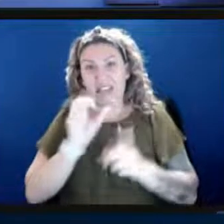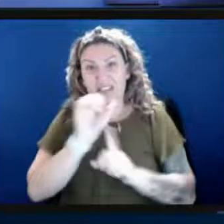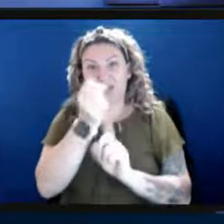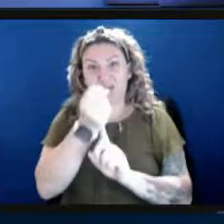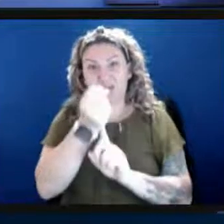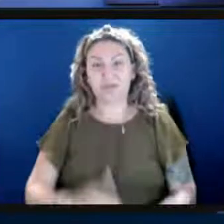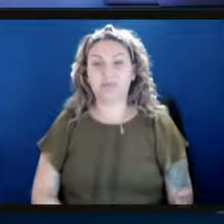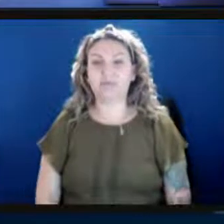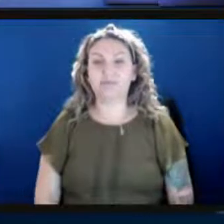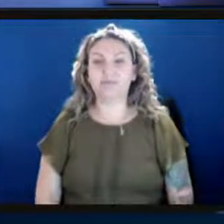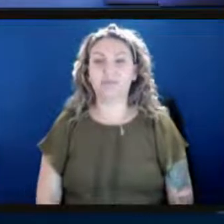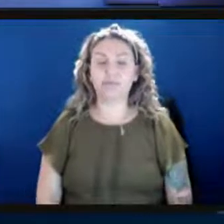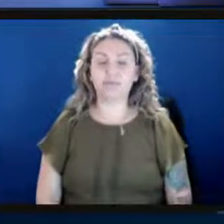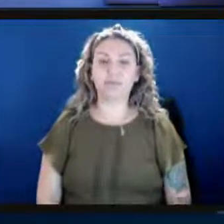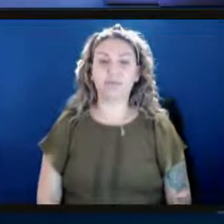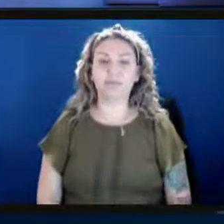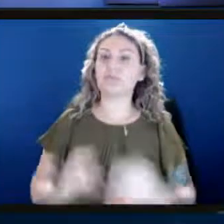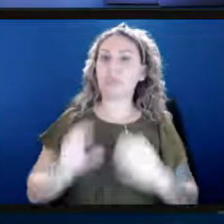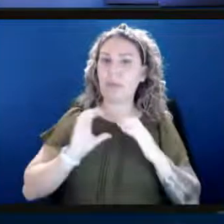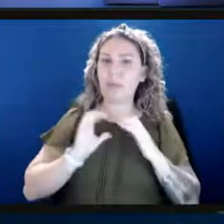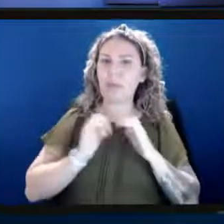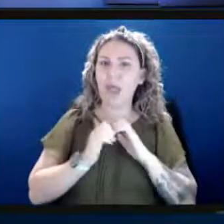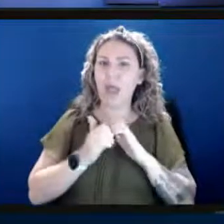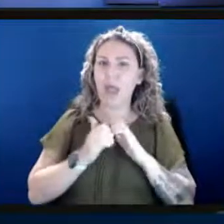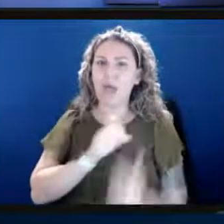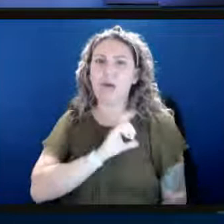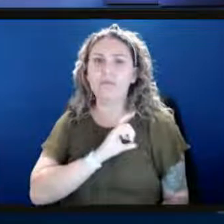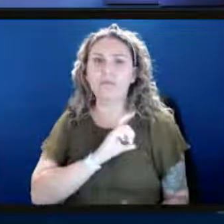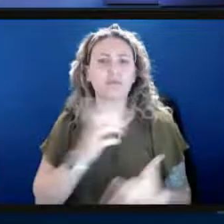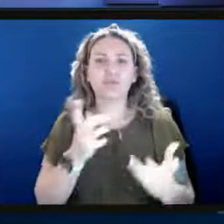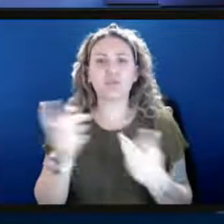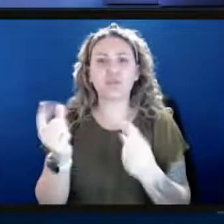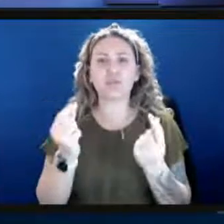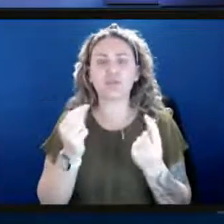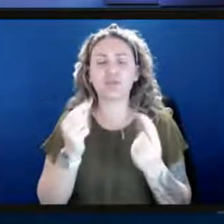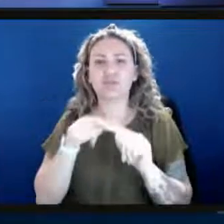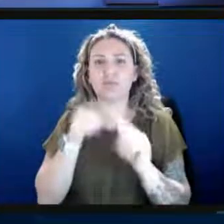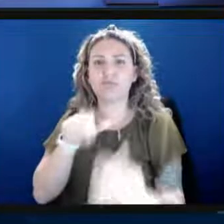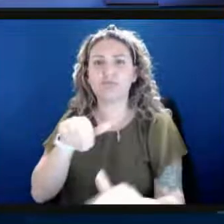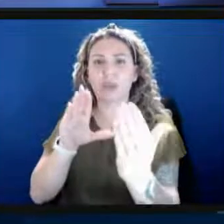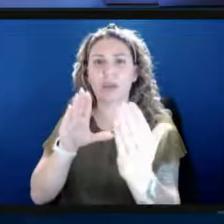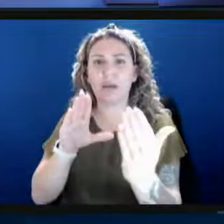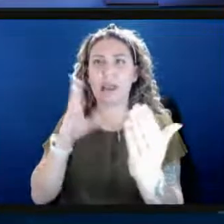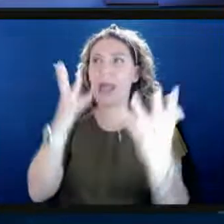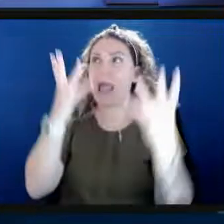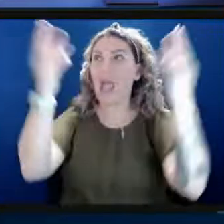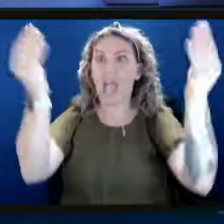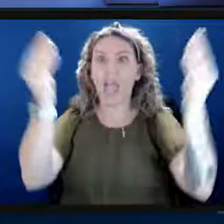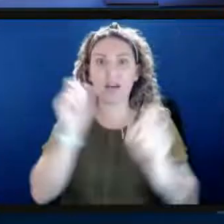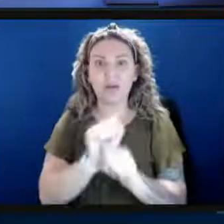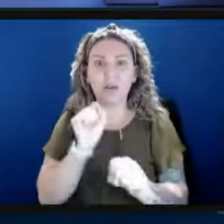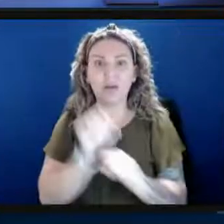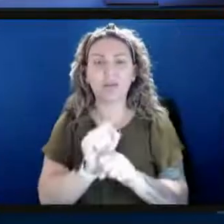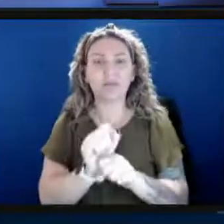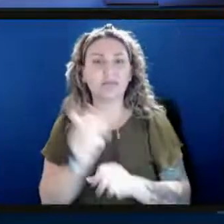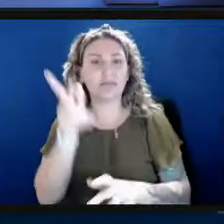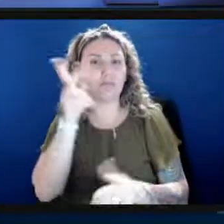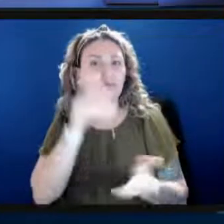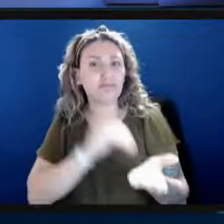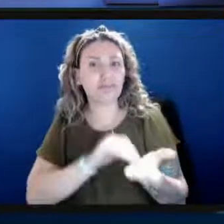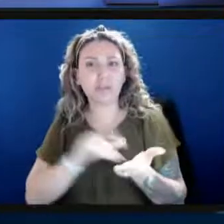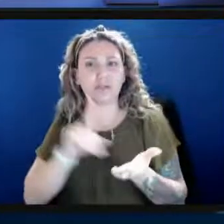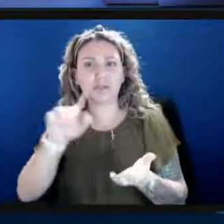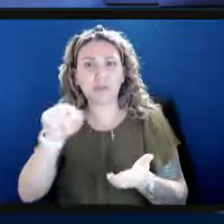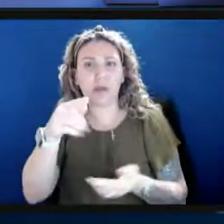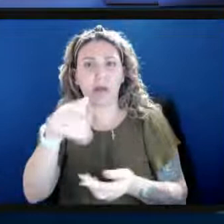So how did the officers, what do they do encountering this on the street? We heard Dr. Douglas talk about telling children